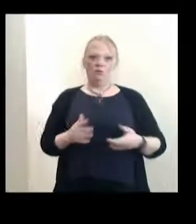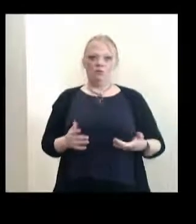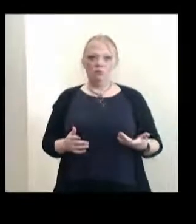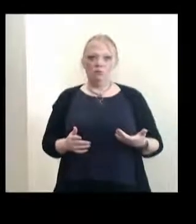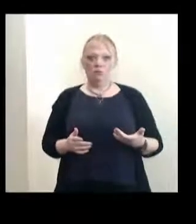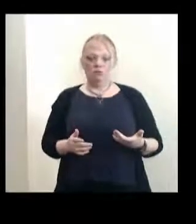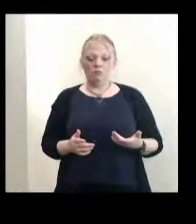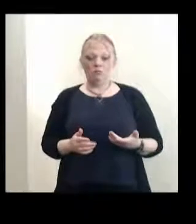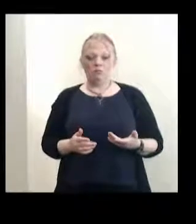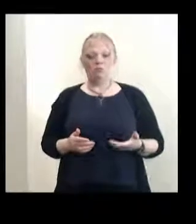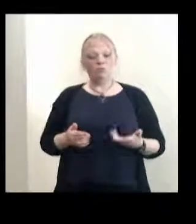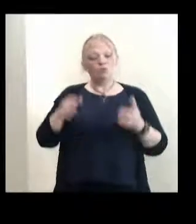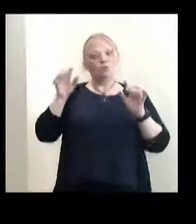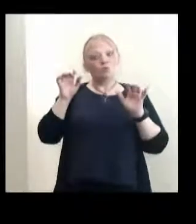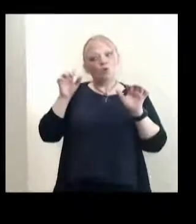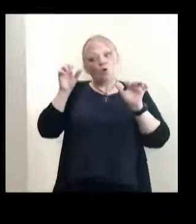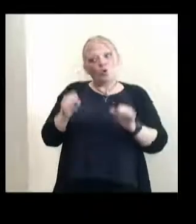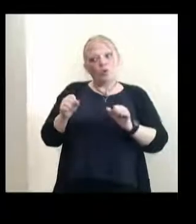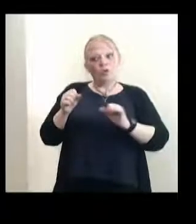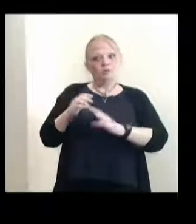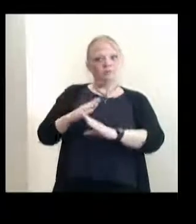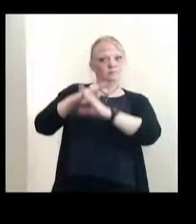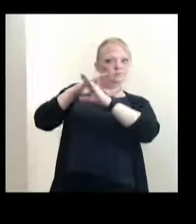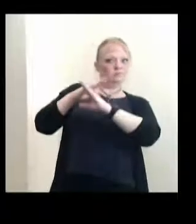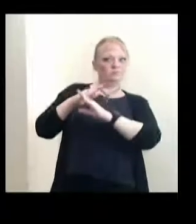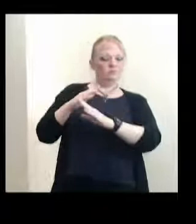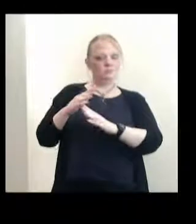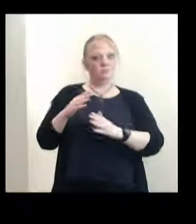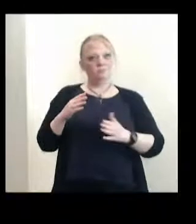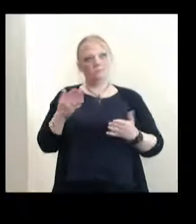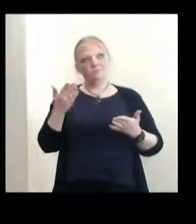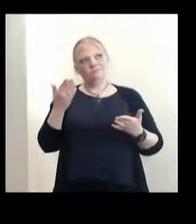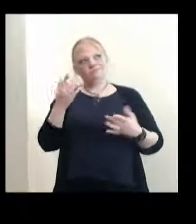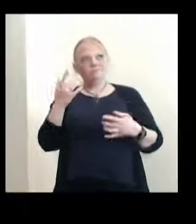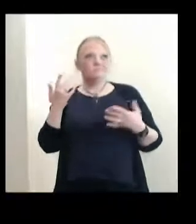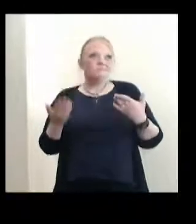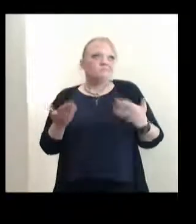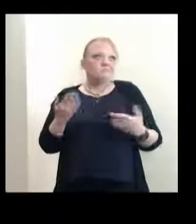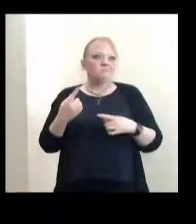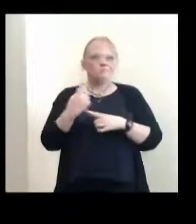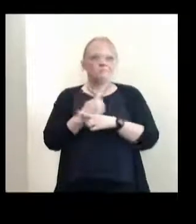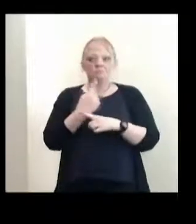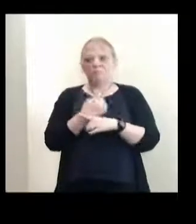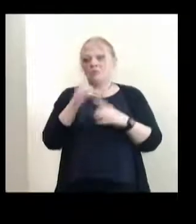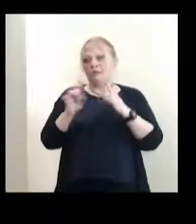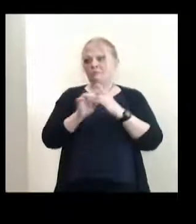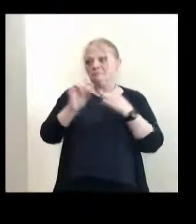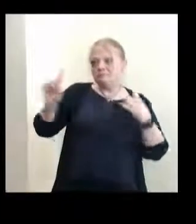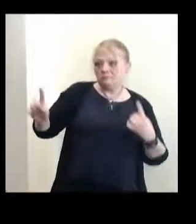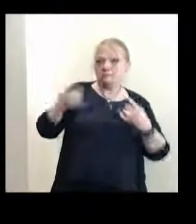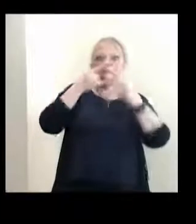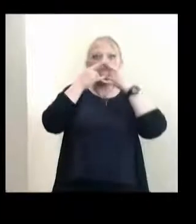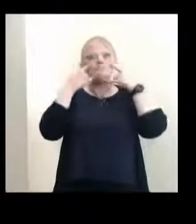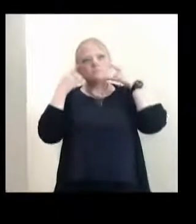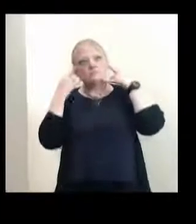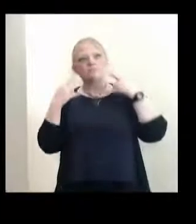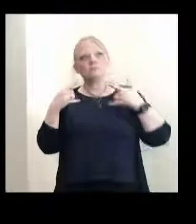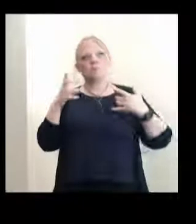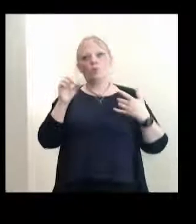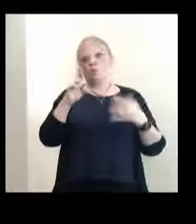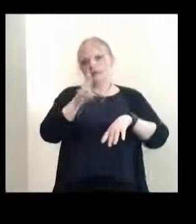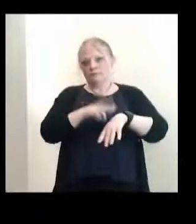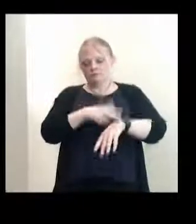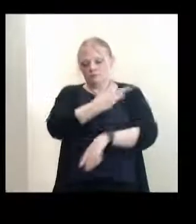who could have prevented it one way or another by either proper social distancing and mask wearing or, of